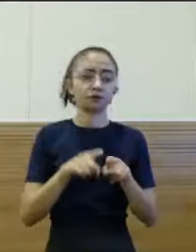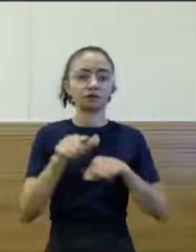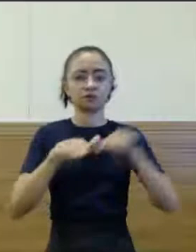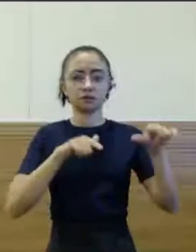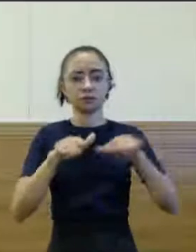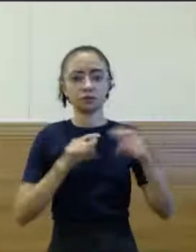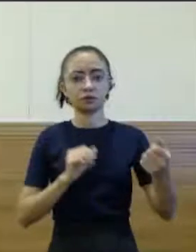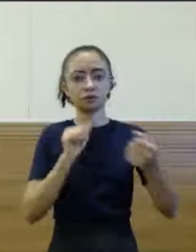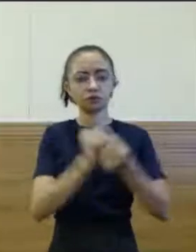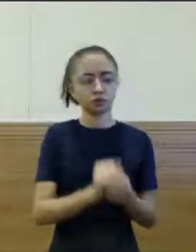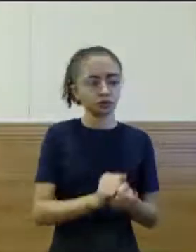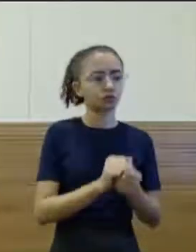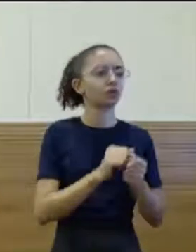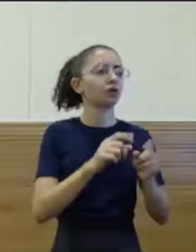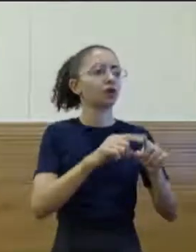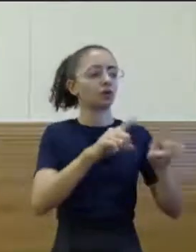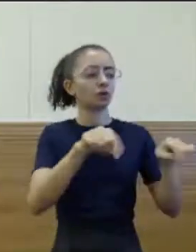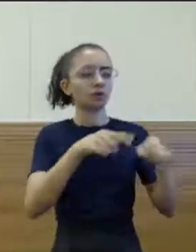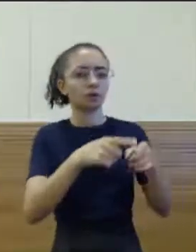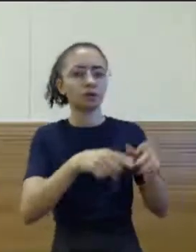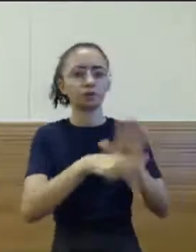territorial directories